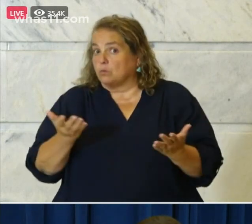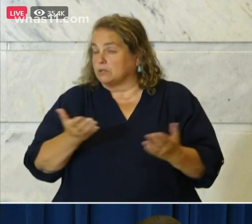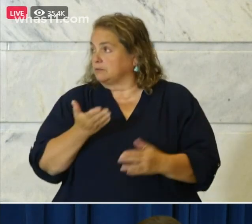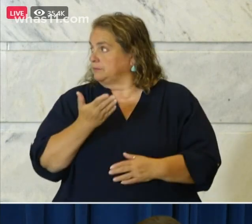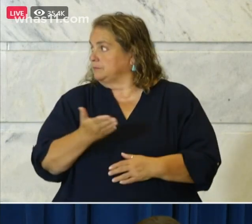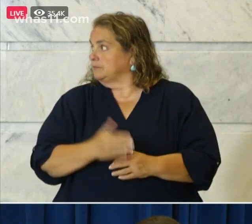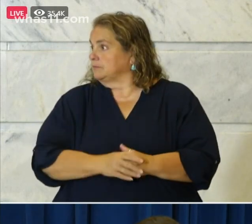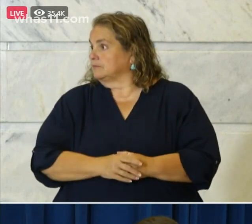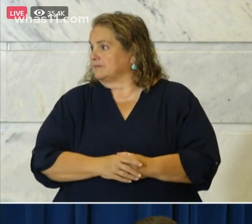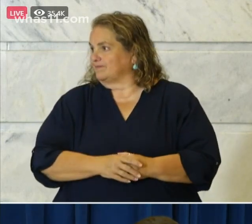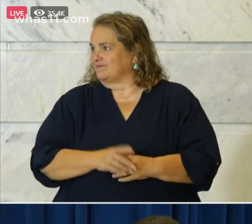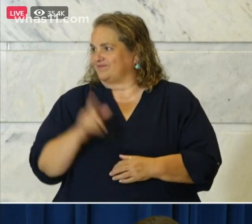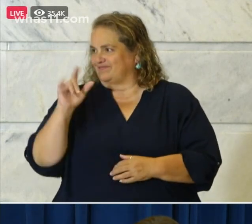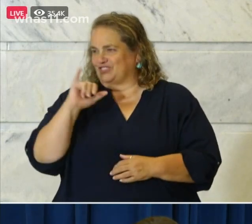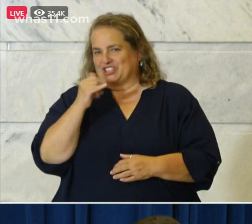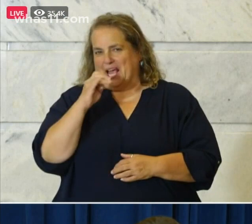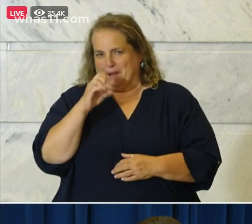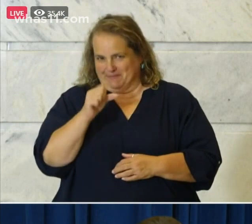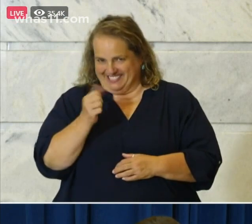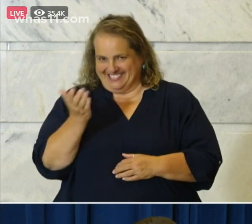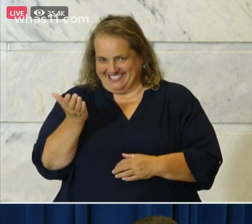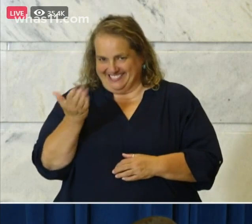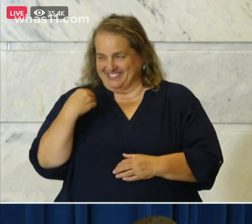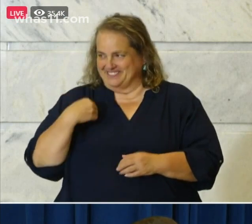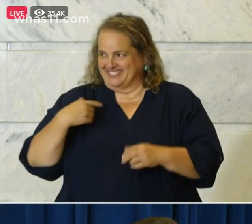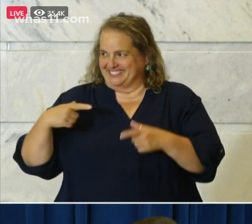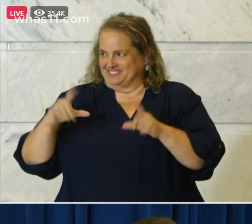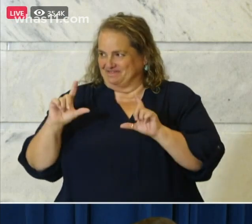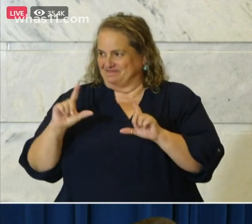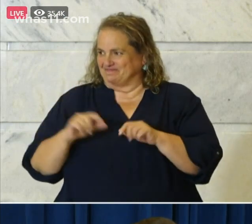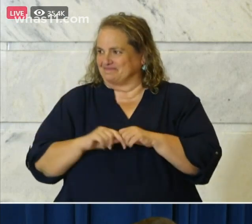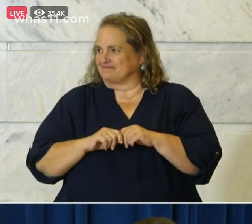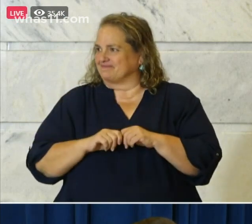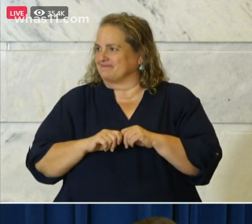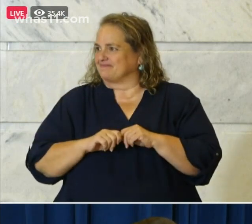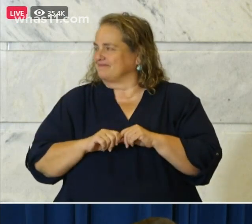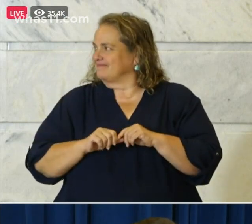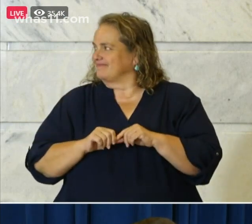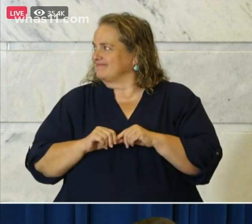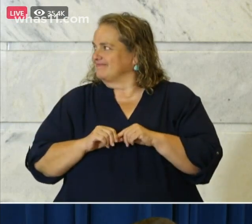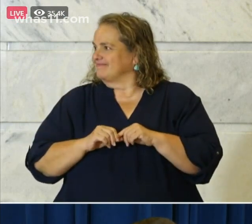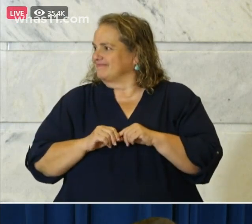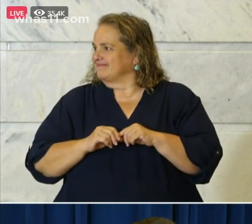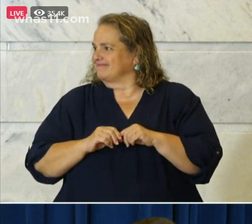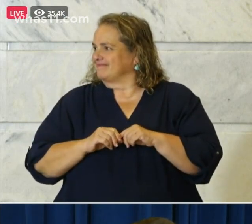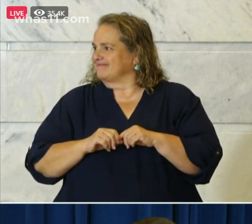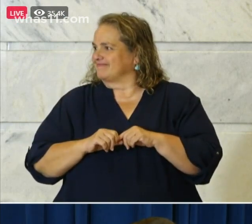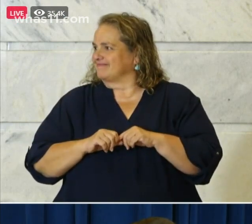As soon as James shows us what the scientific community says about wearing masks. Come on, Kenneth.